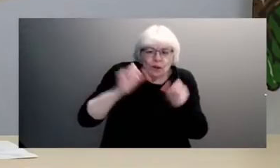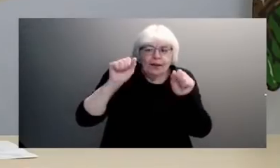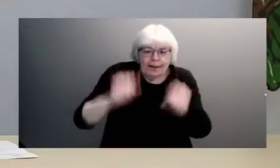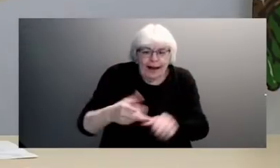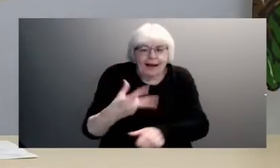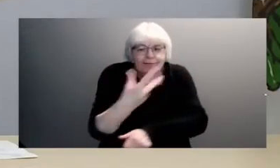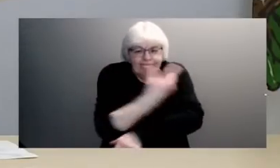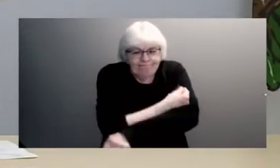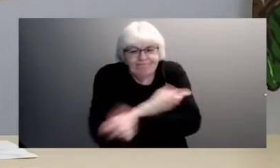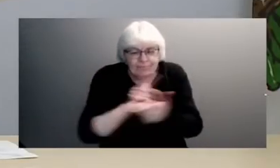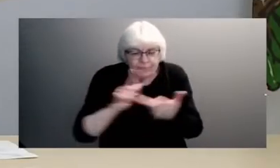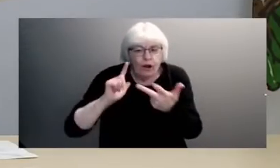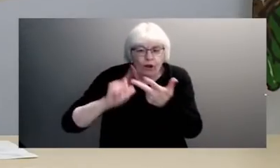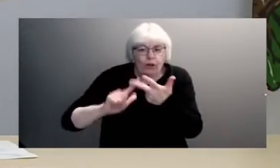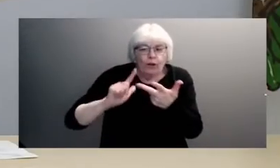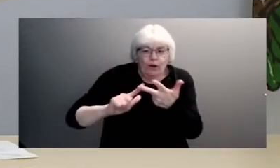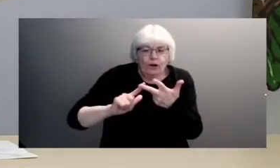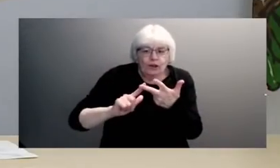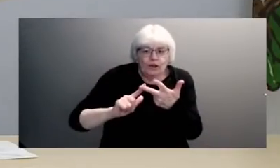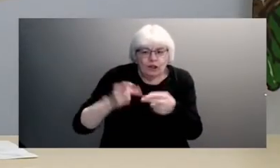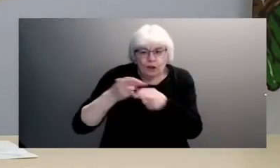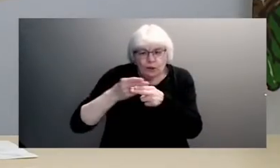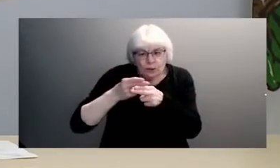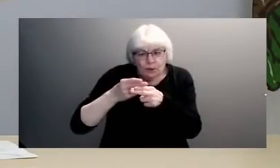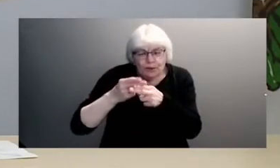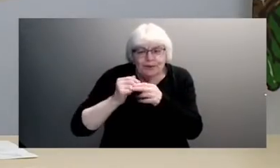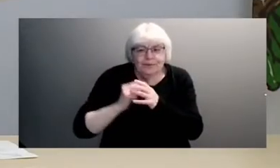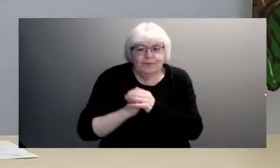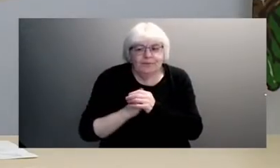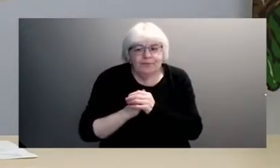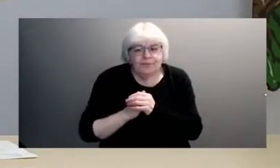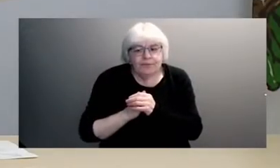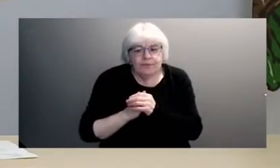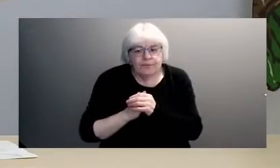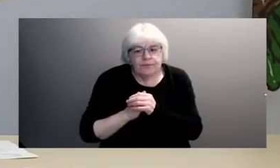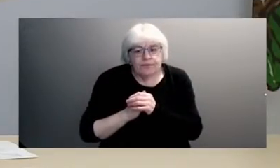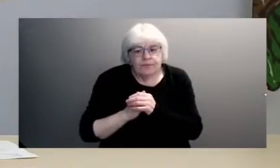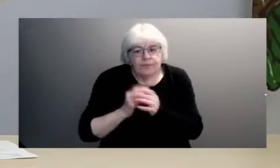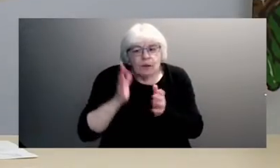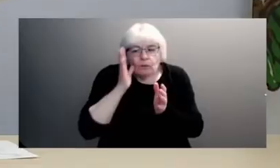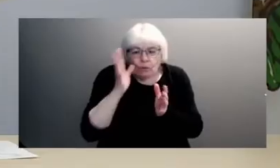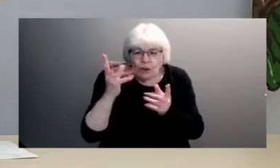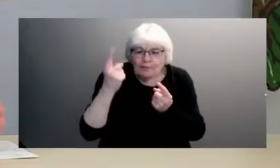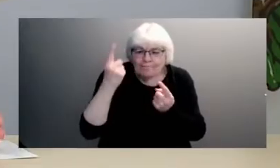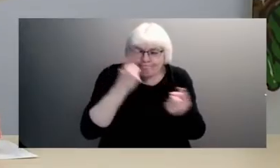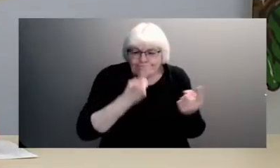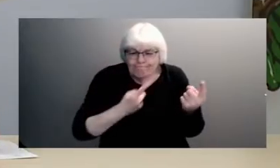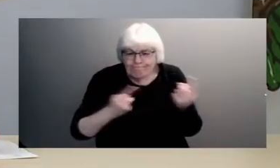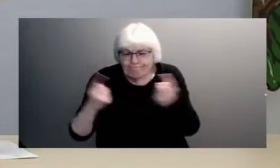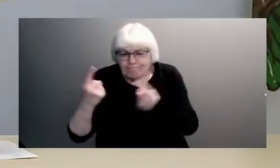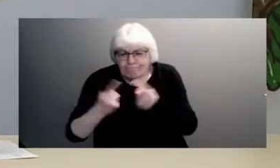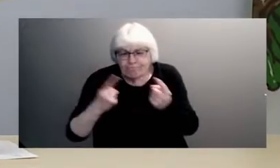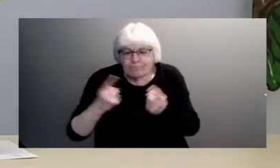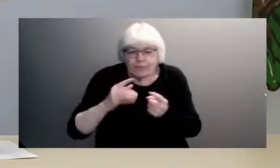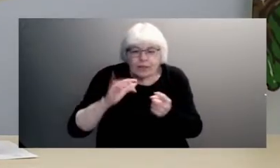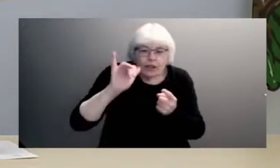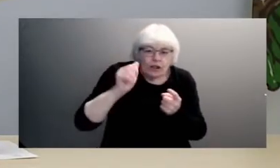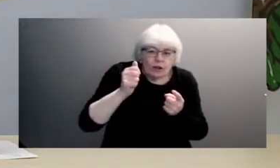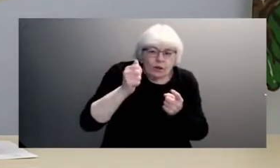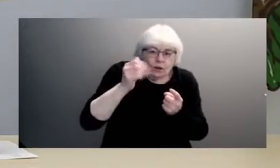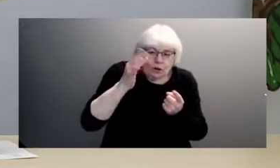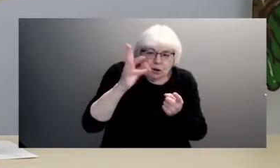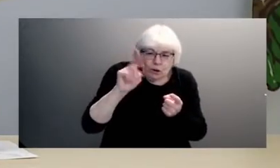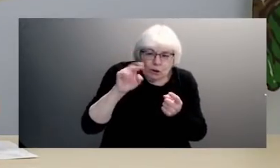fully vaccinated by the middle of June, and know that that's how many people would be